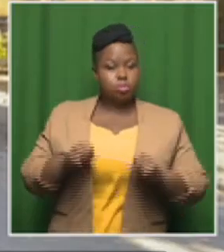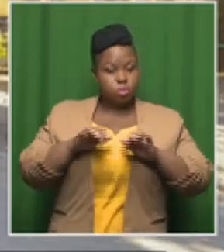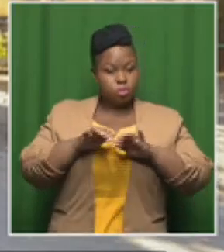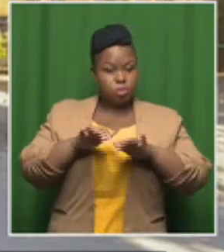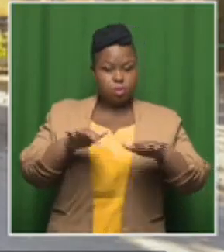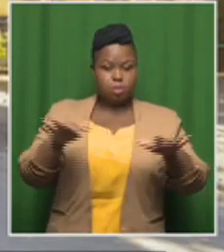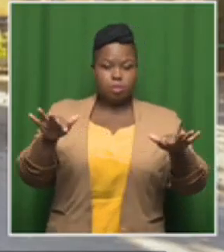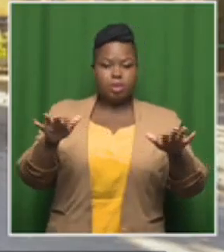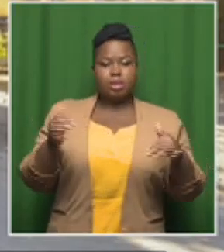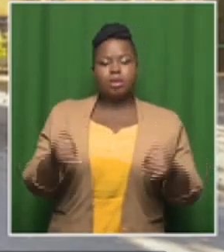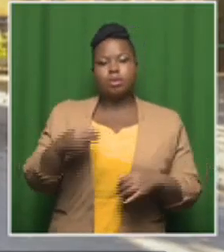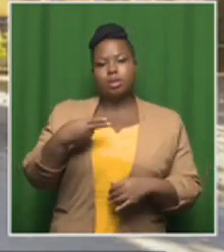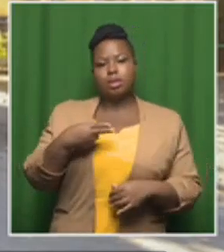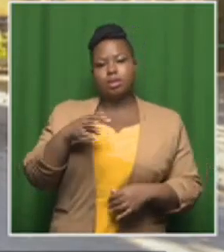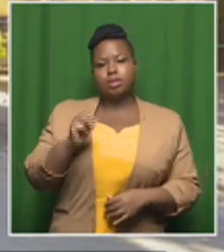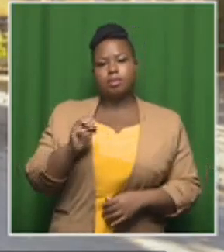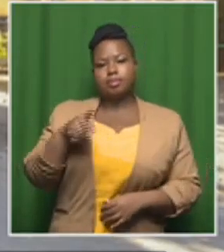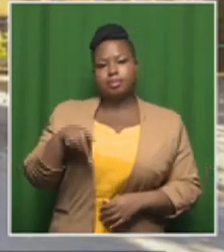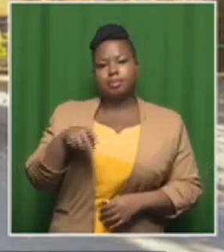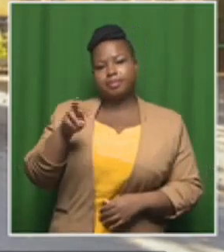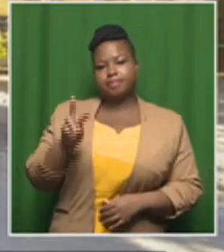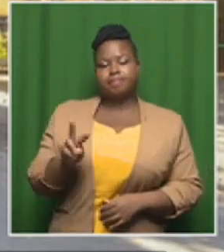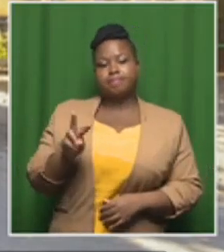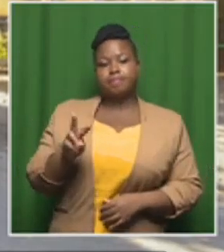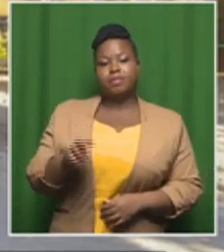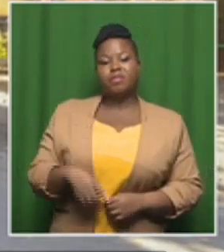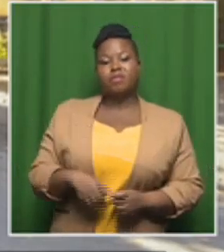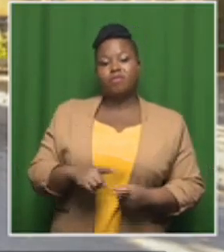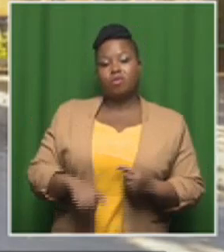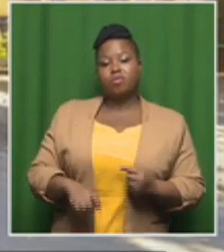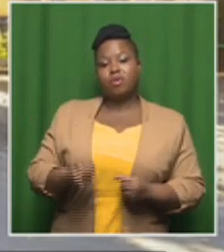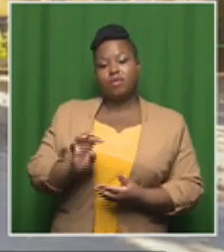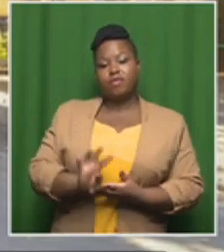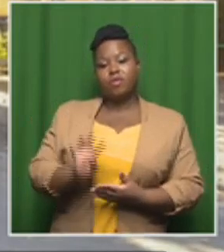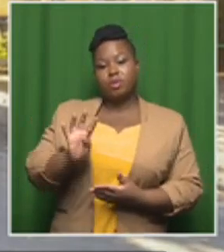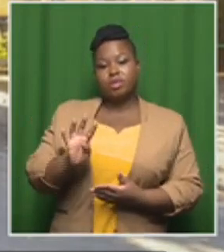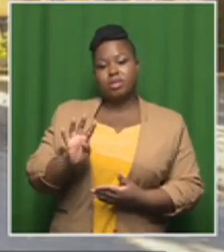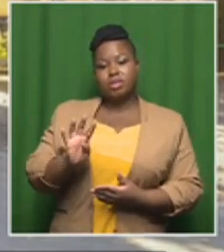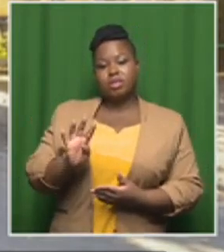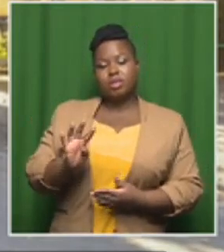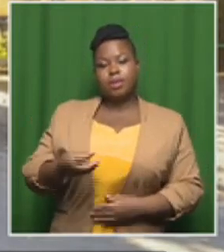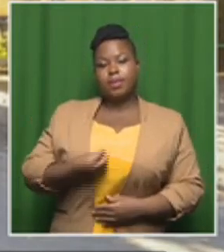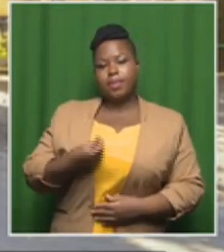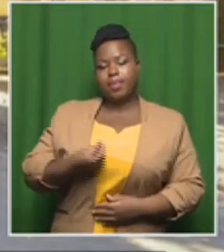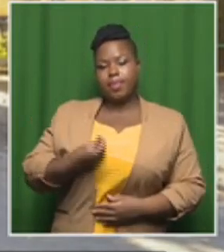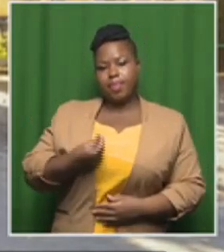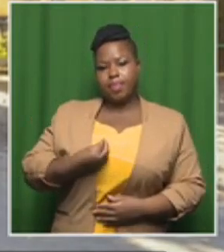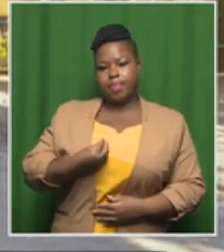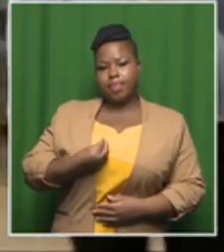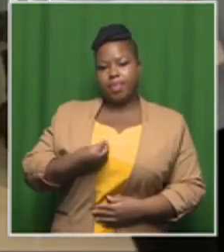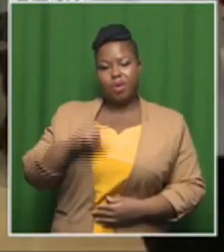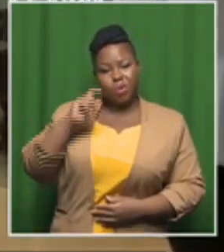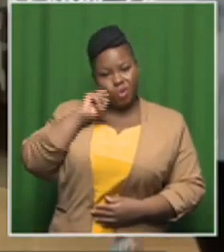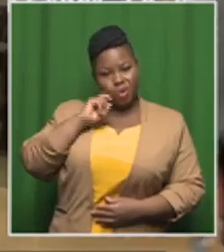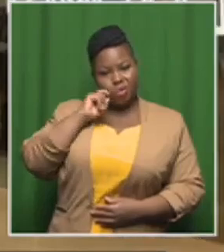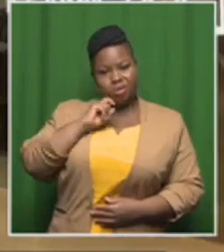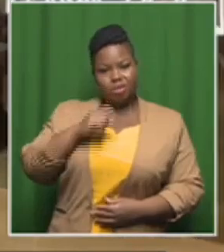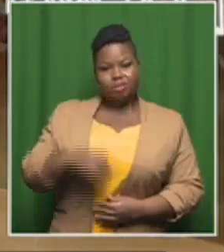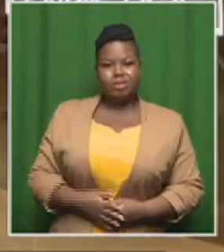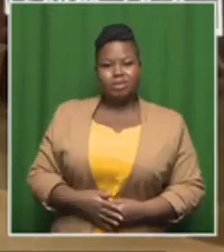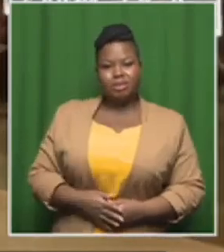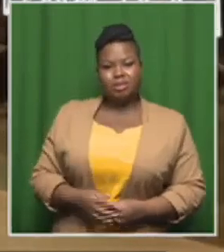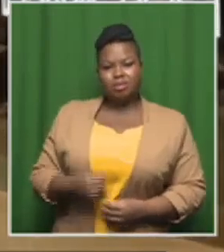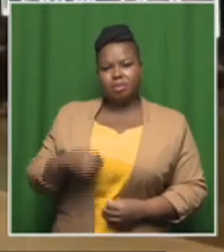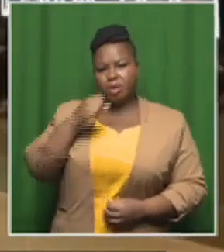moment of HMPV amongst those 14 and younger, and with it are coming symptoms such